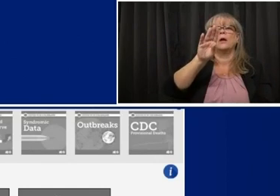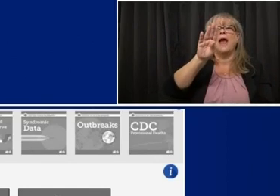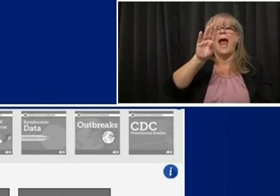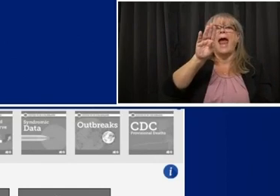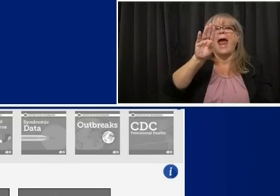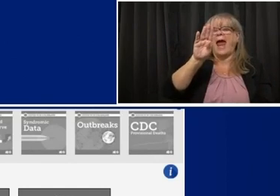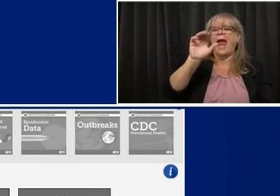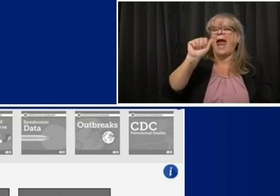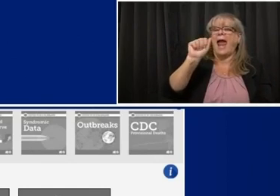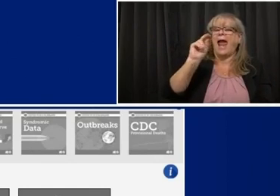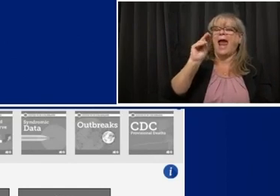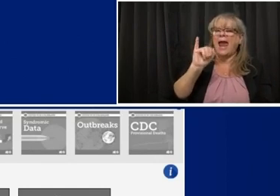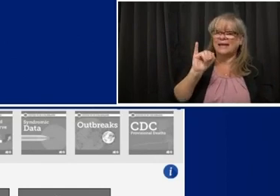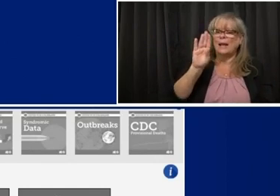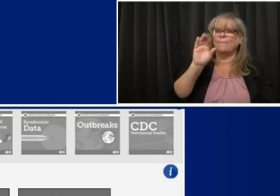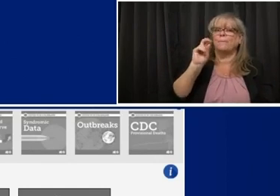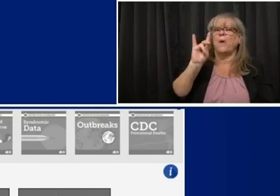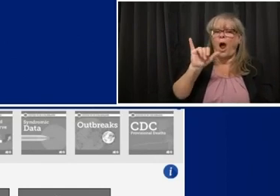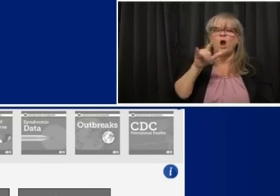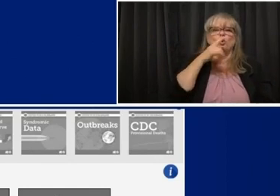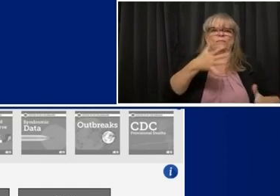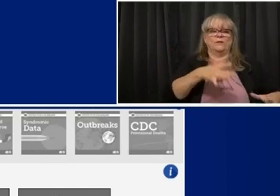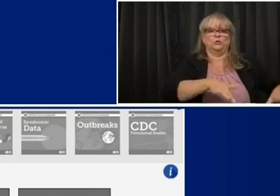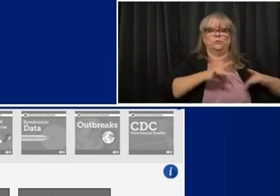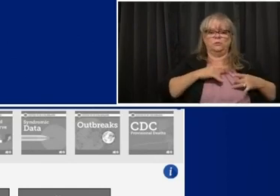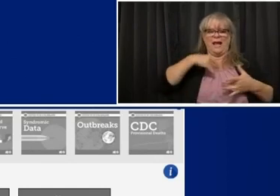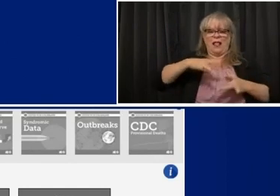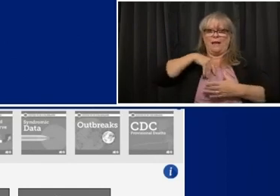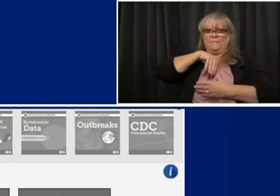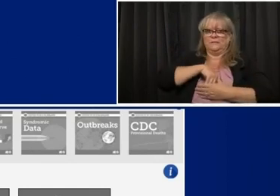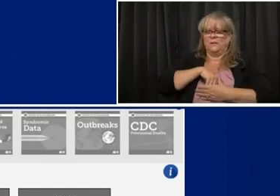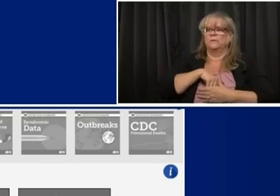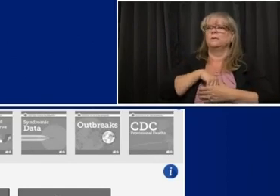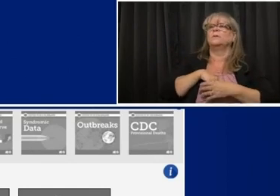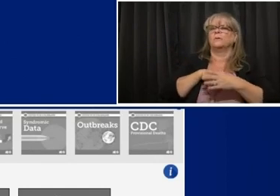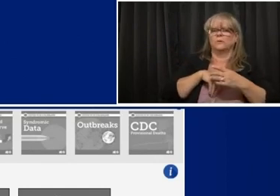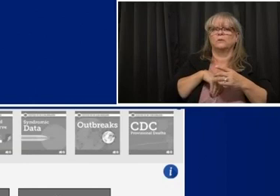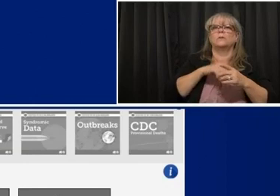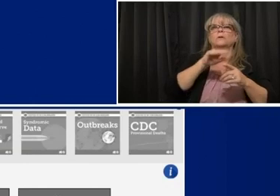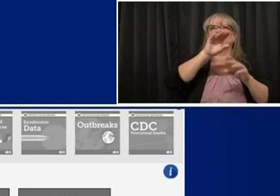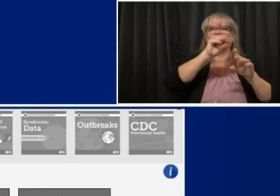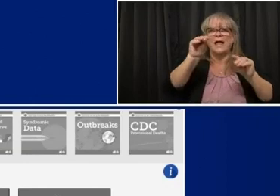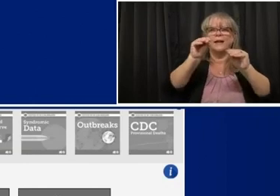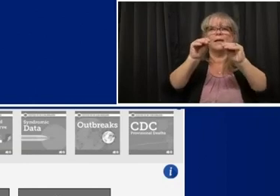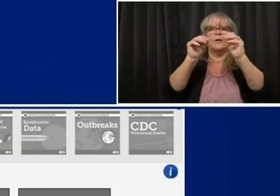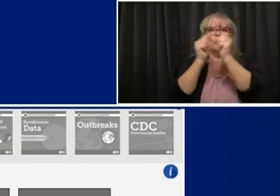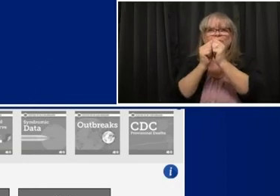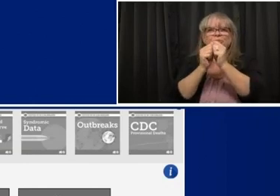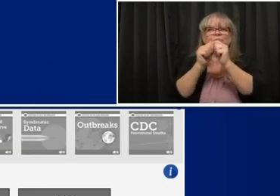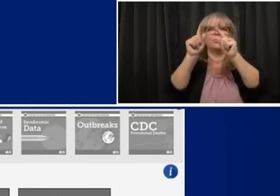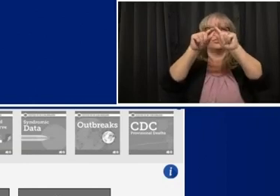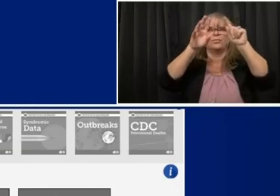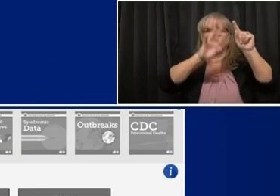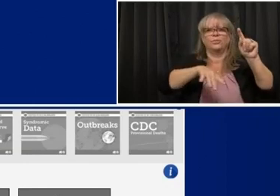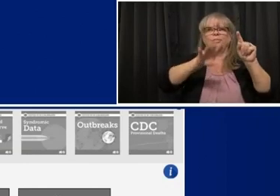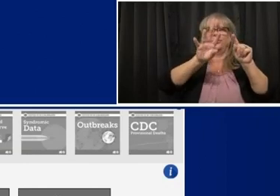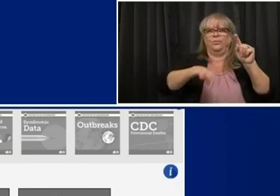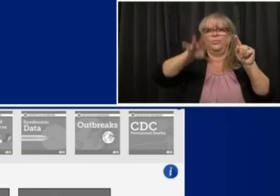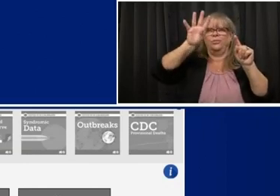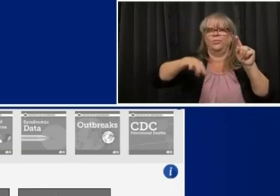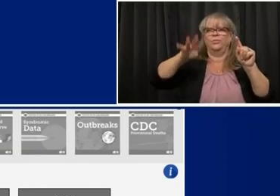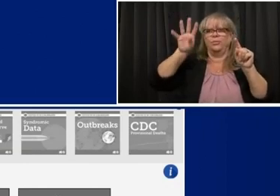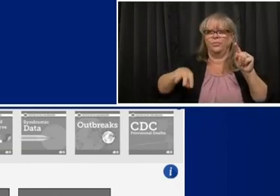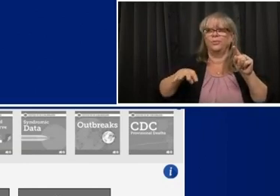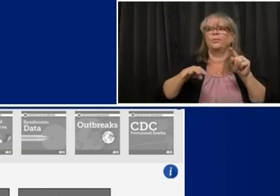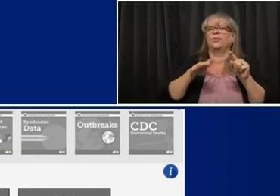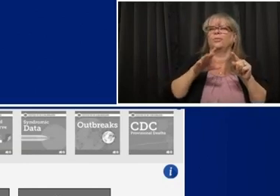more difficult to access. So here we're trying to put everything on one screen so you can quickly toggle between different types of data sources. Again, you can